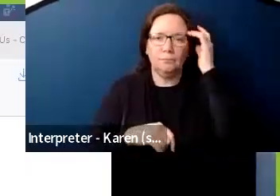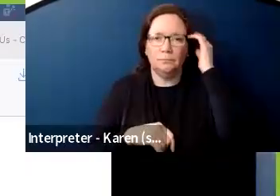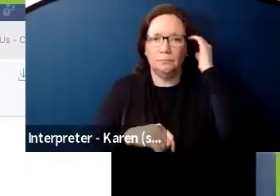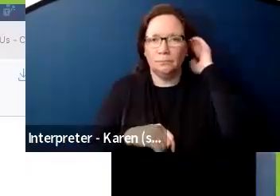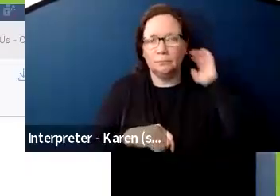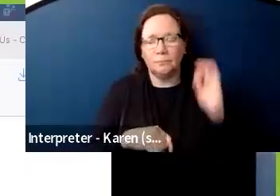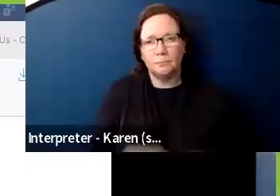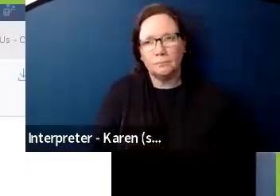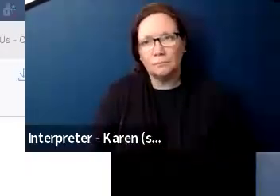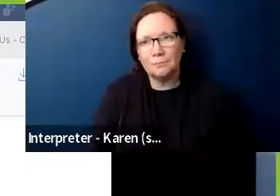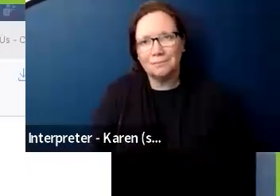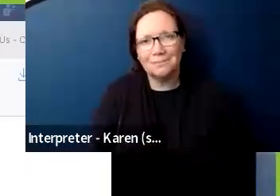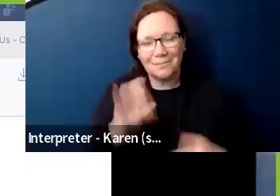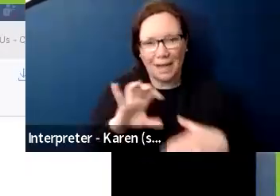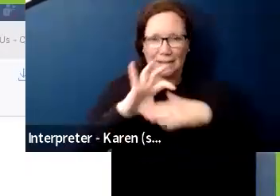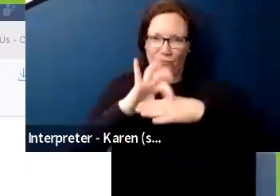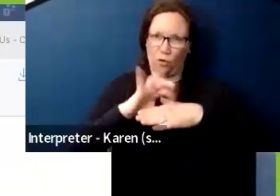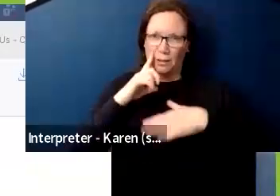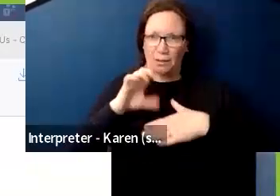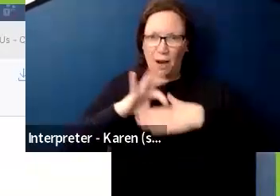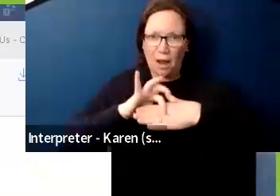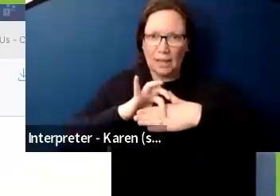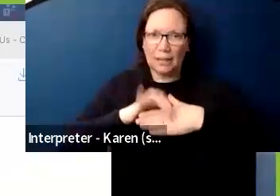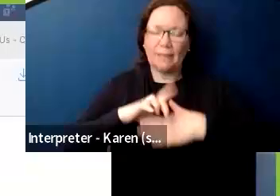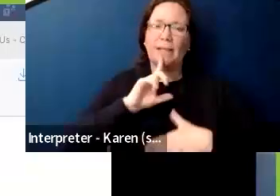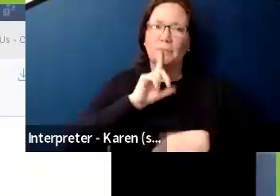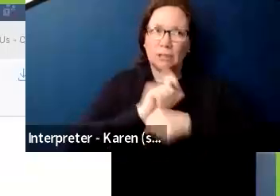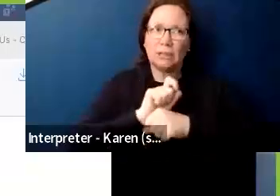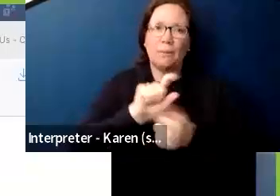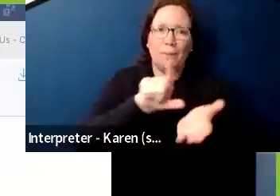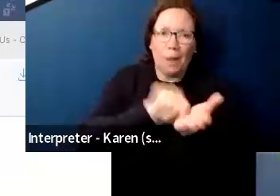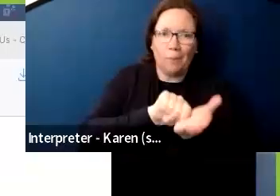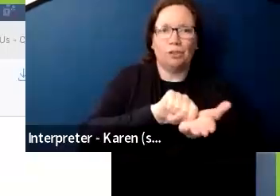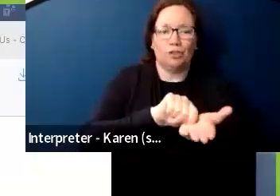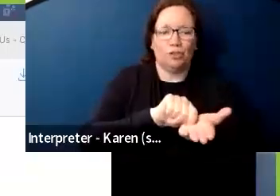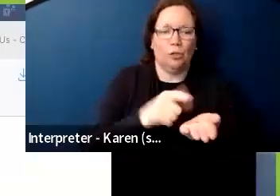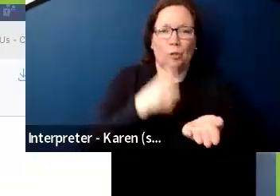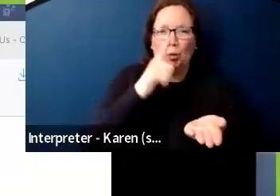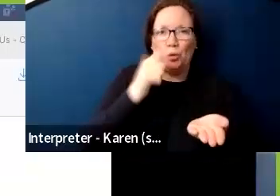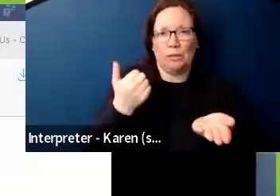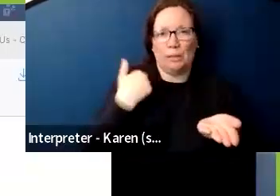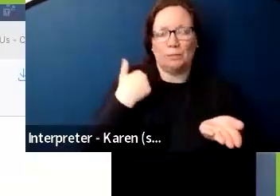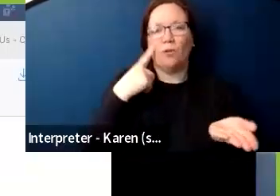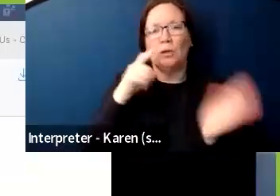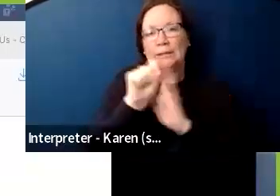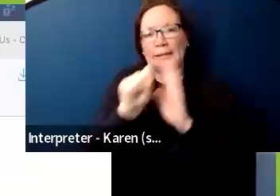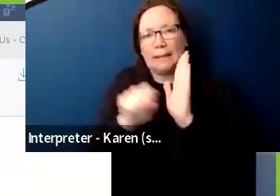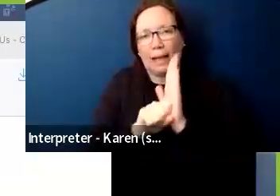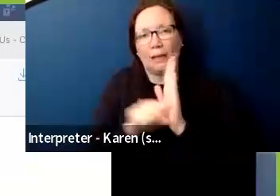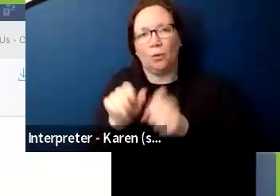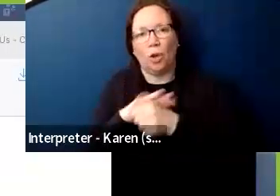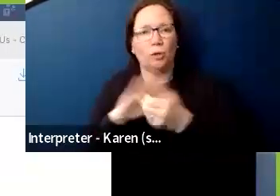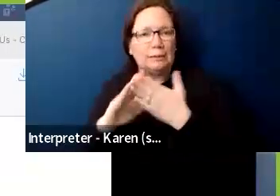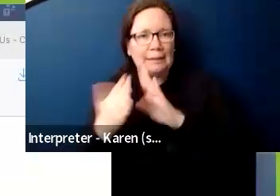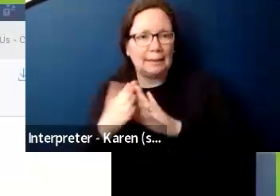at least content that is published by state and local municipalities or state and